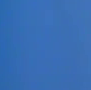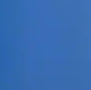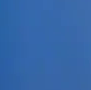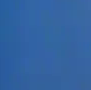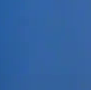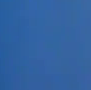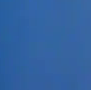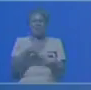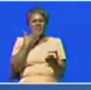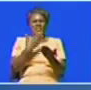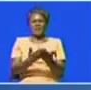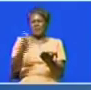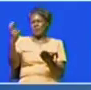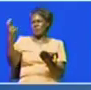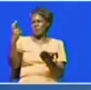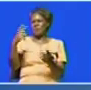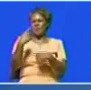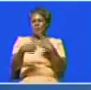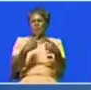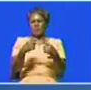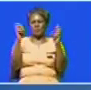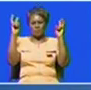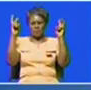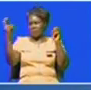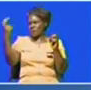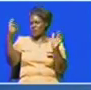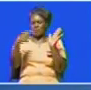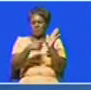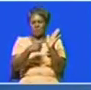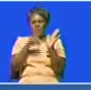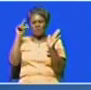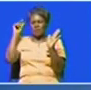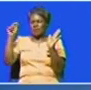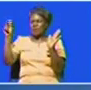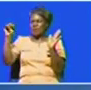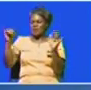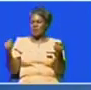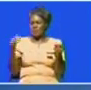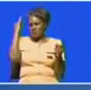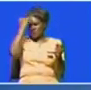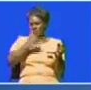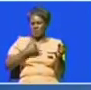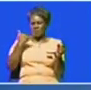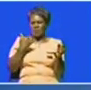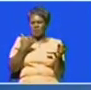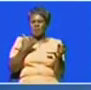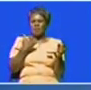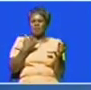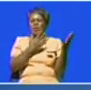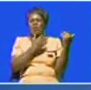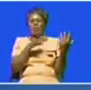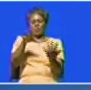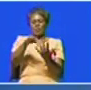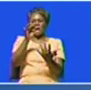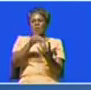Welcome back. Thank you for staying with us on Checkpoint. The hashtag to use is Checkpoint on Twitter at KTNews at Yvonne Okwara. I'm looking forward to